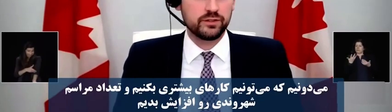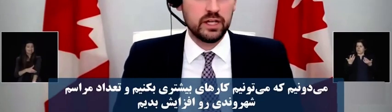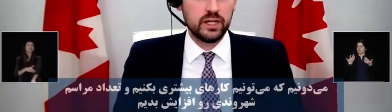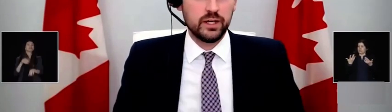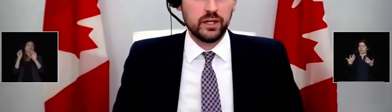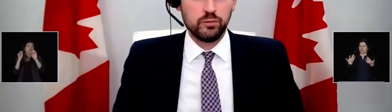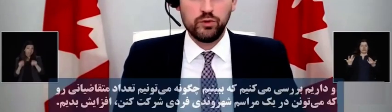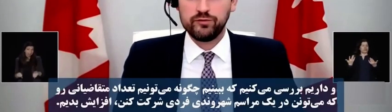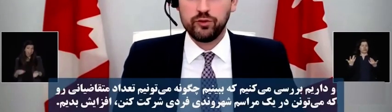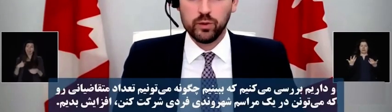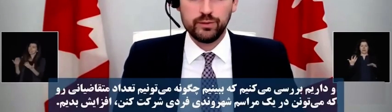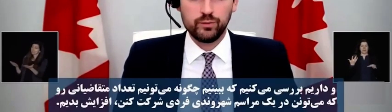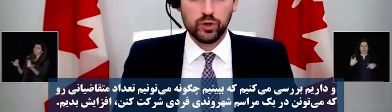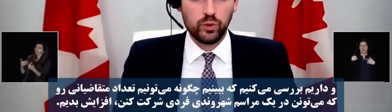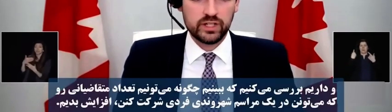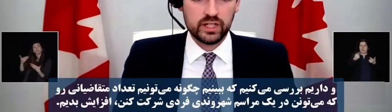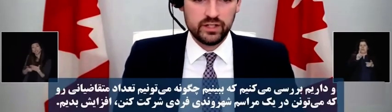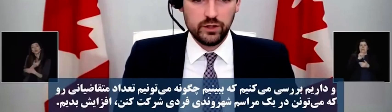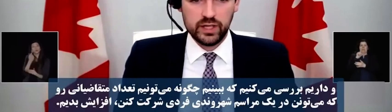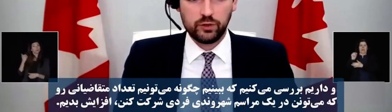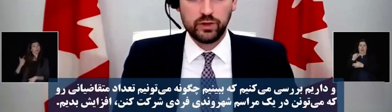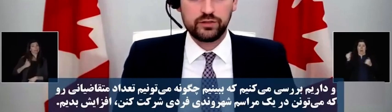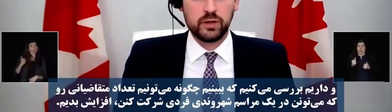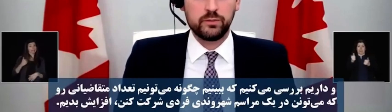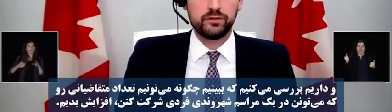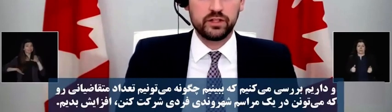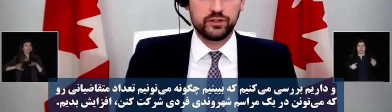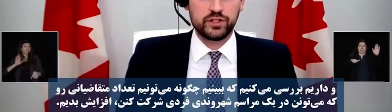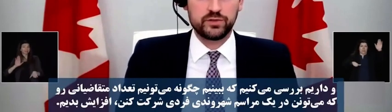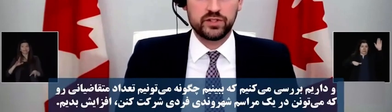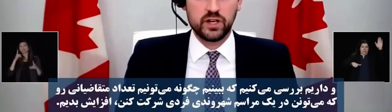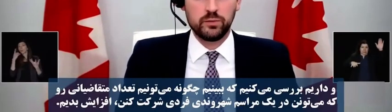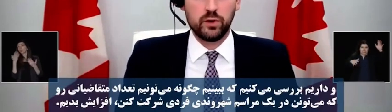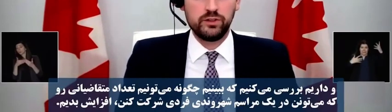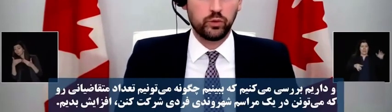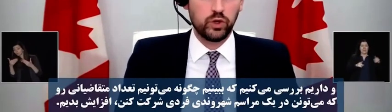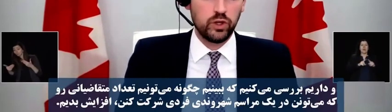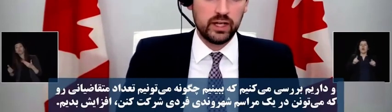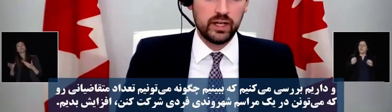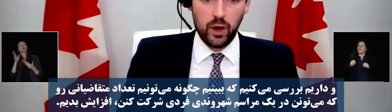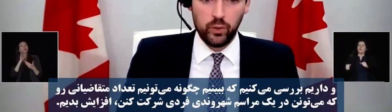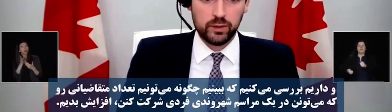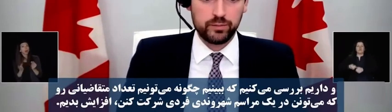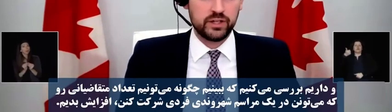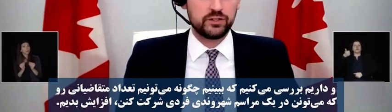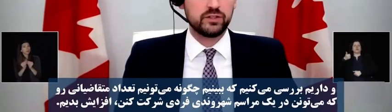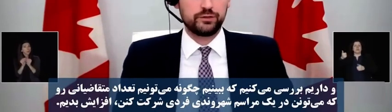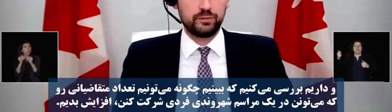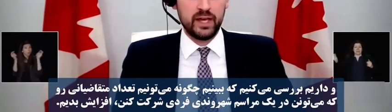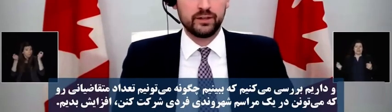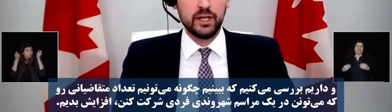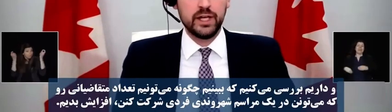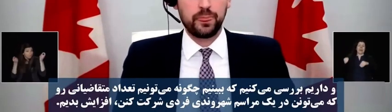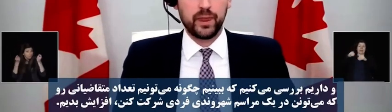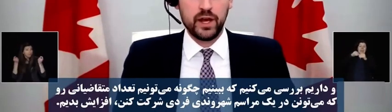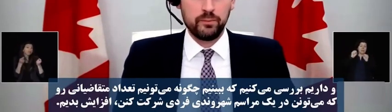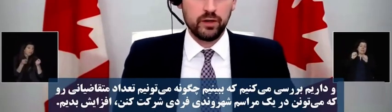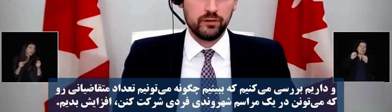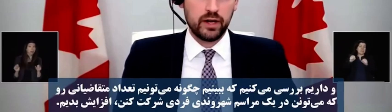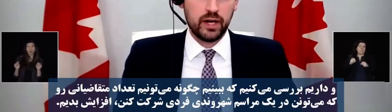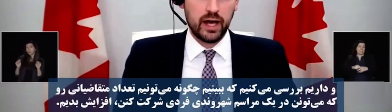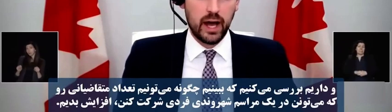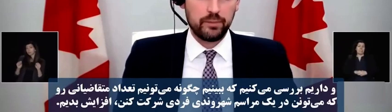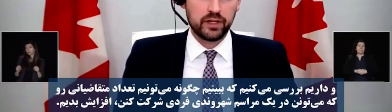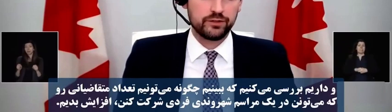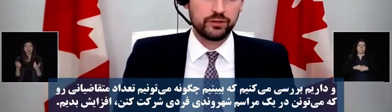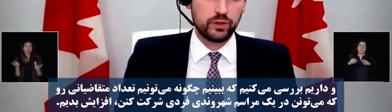new citizens. Moving forward, we're going to continue to increase the number of citizenship ceremonies, and we're looking at how we can potentially expand the number